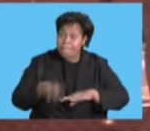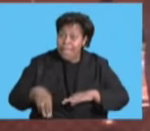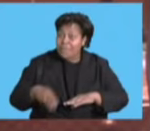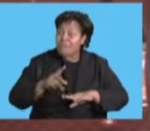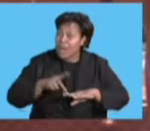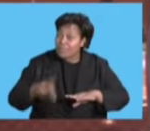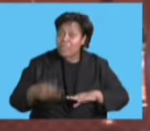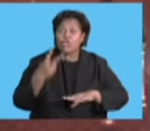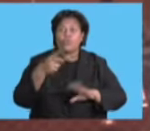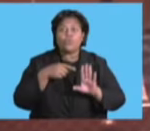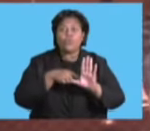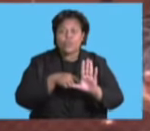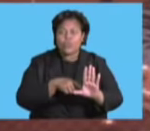party.